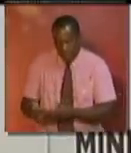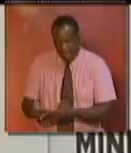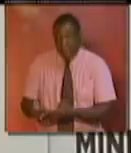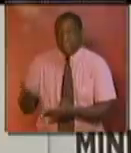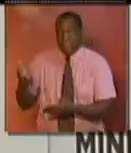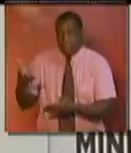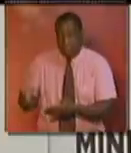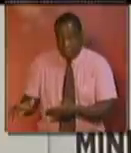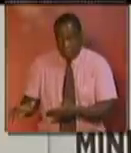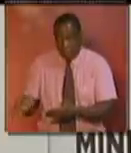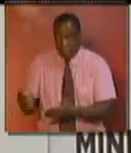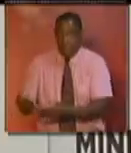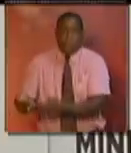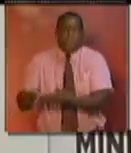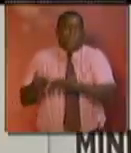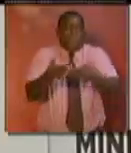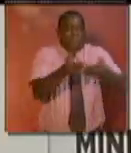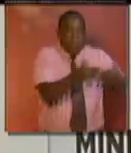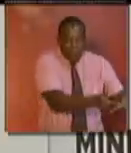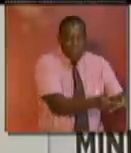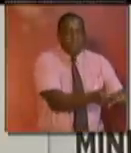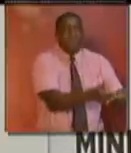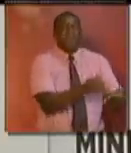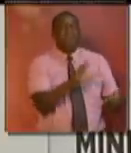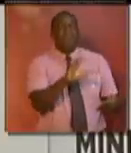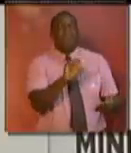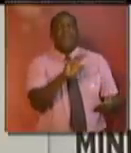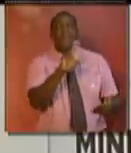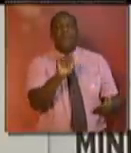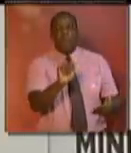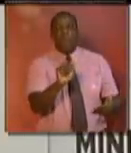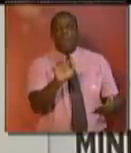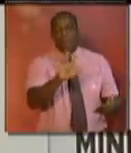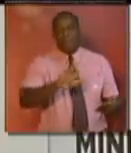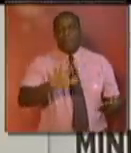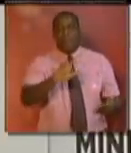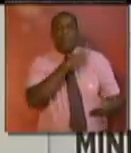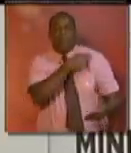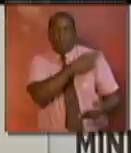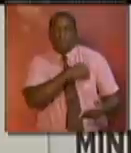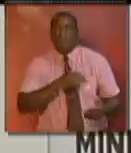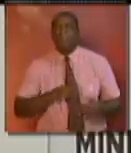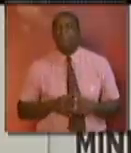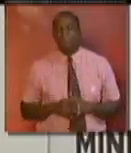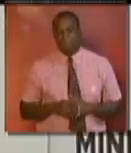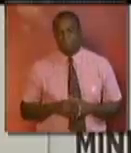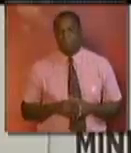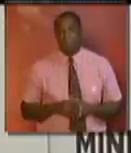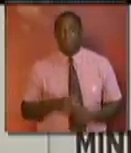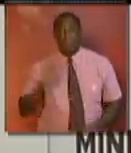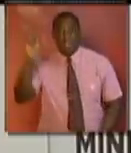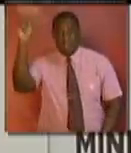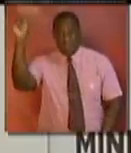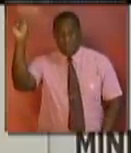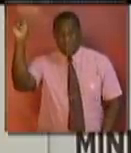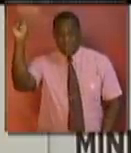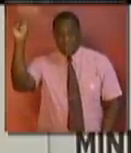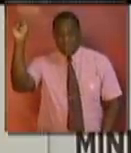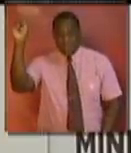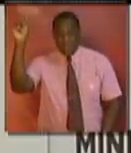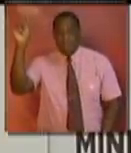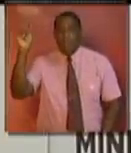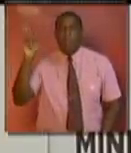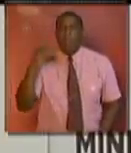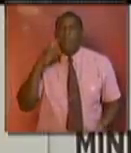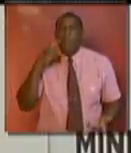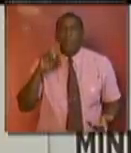aftercare would have been done at the Couva facility. In Tobago, mind you, there have not been any women who